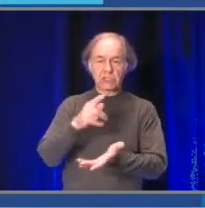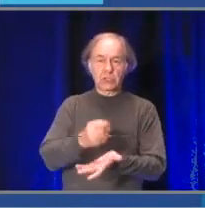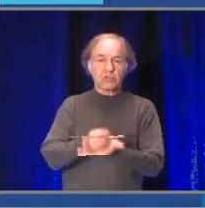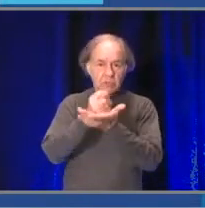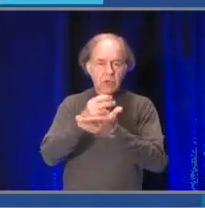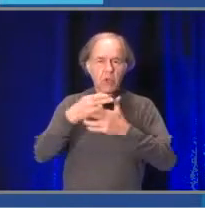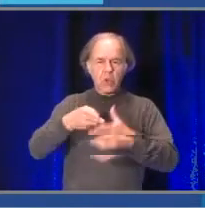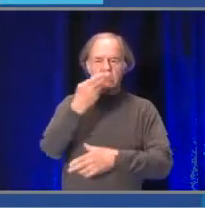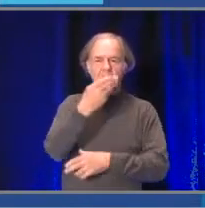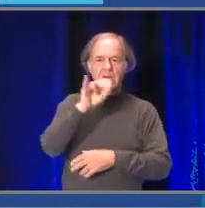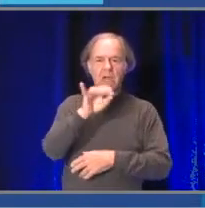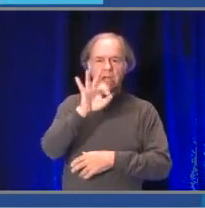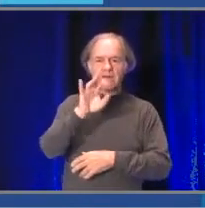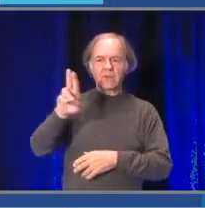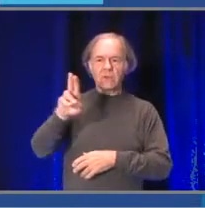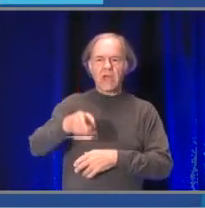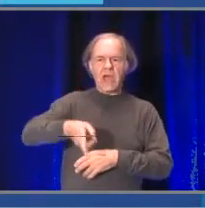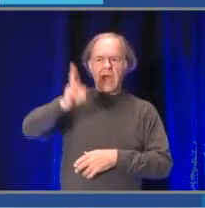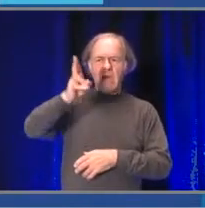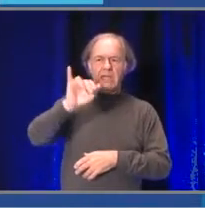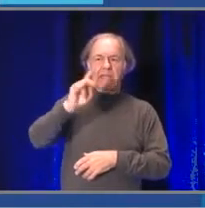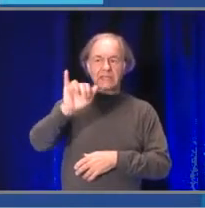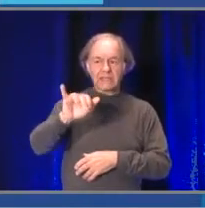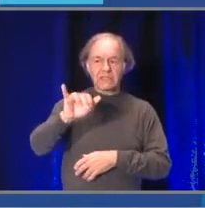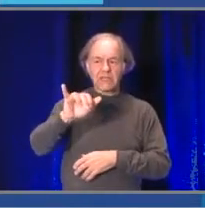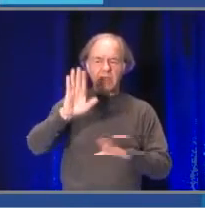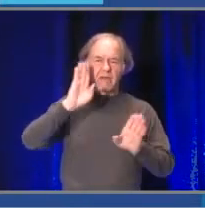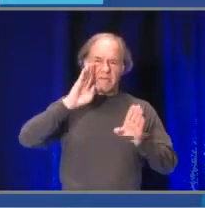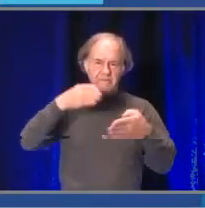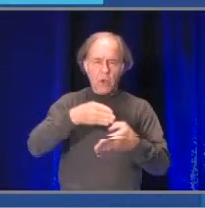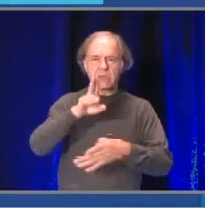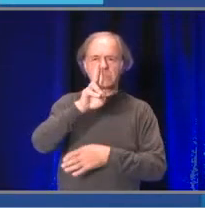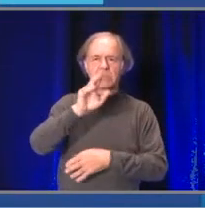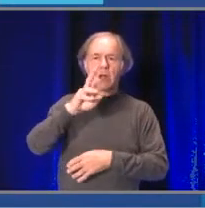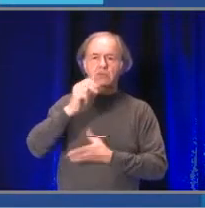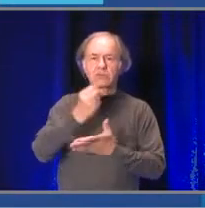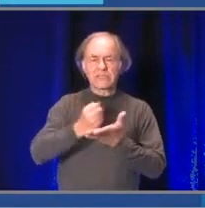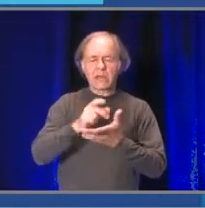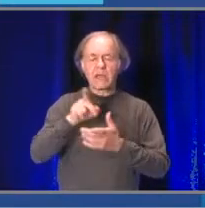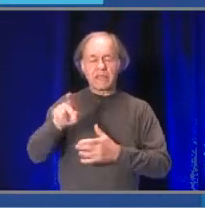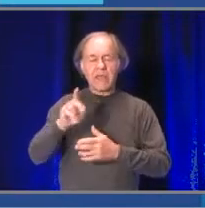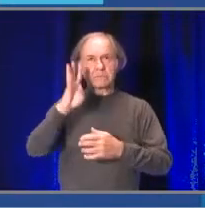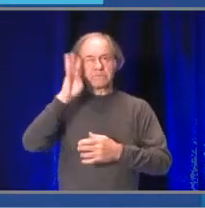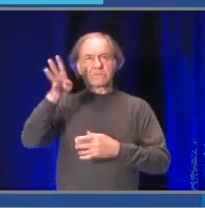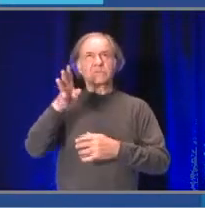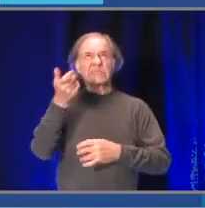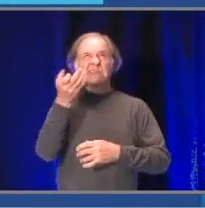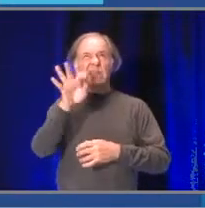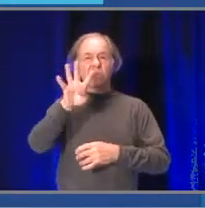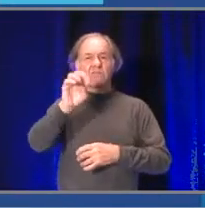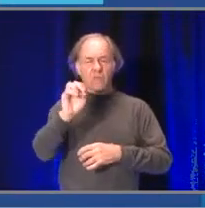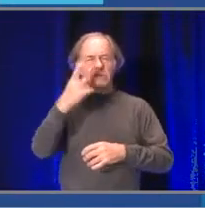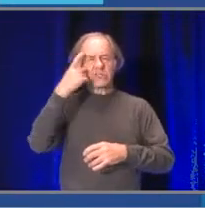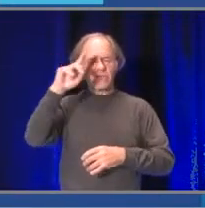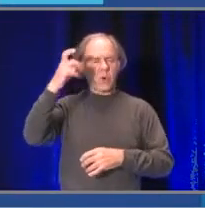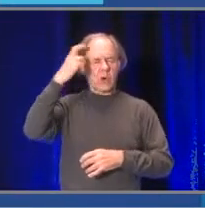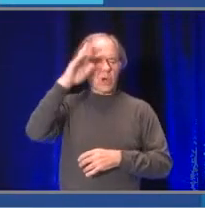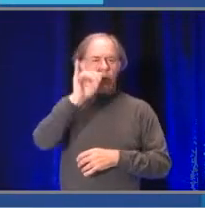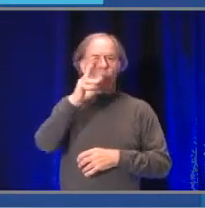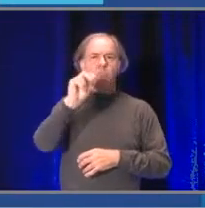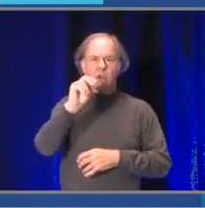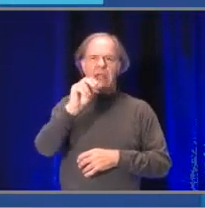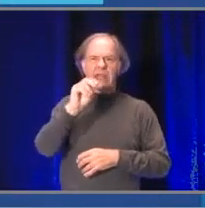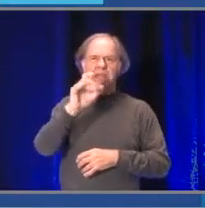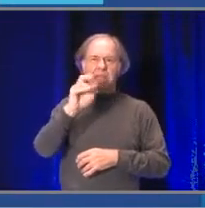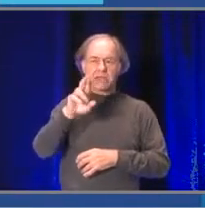called HIFU, high-intensity focused ultrasound. Developed in the 40s for brain lesions,